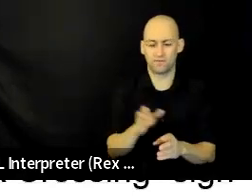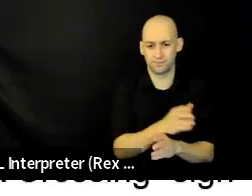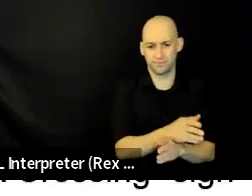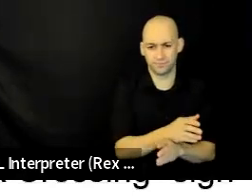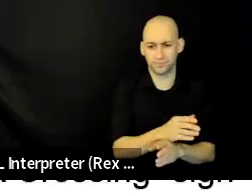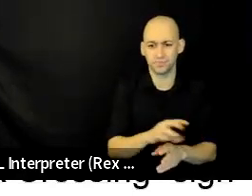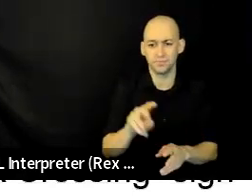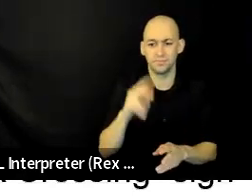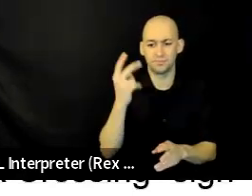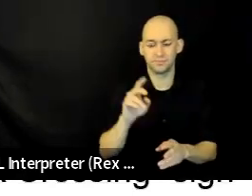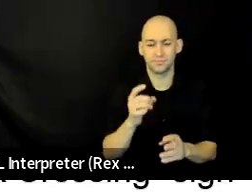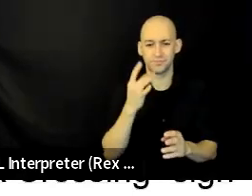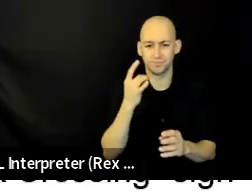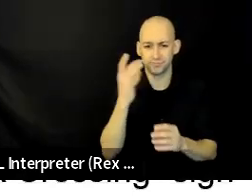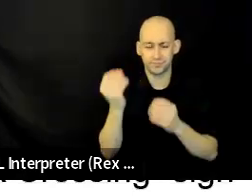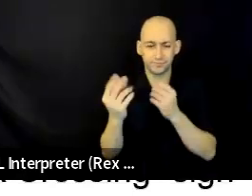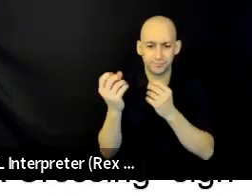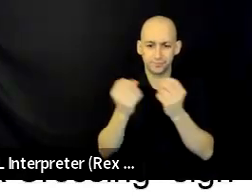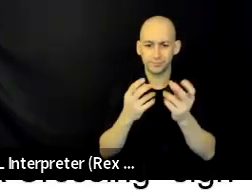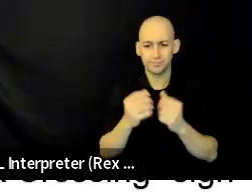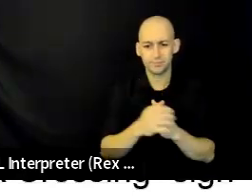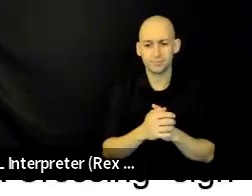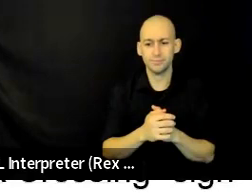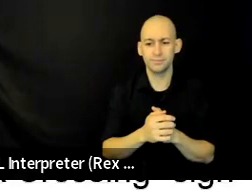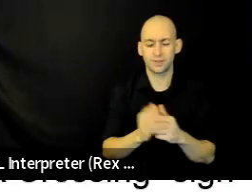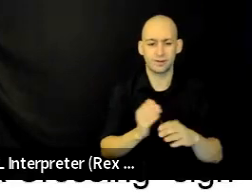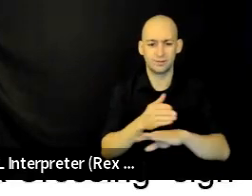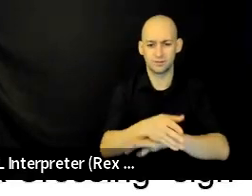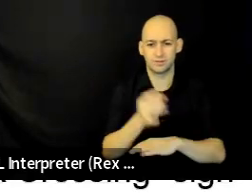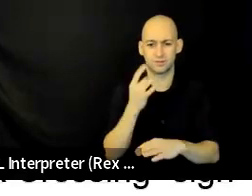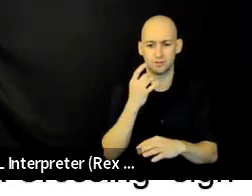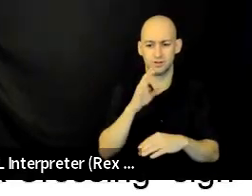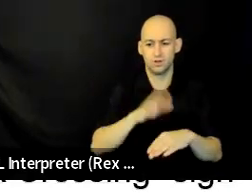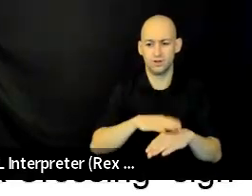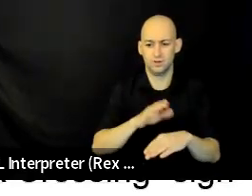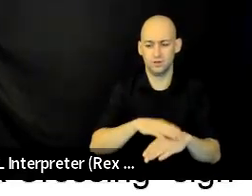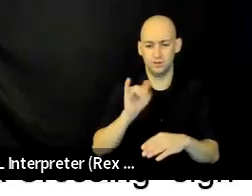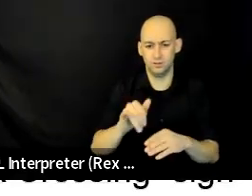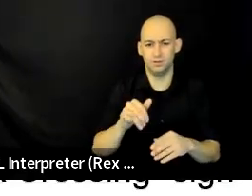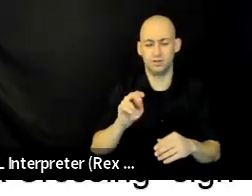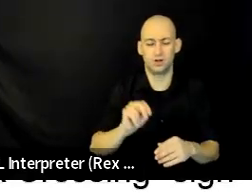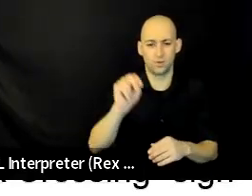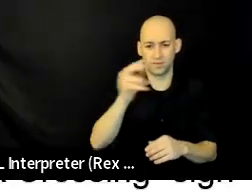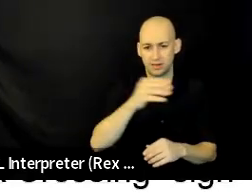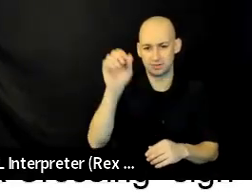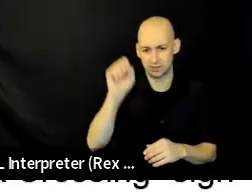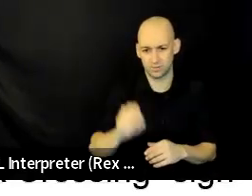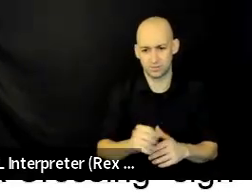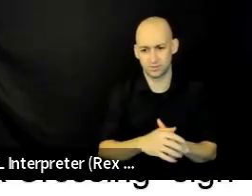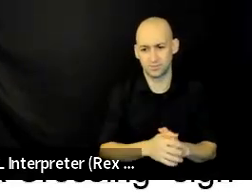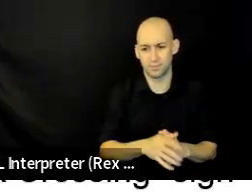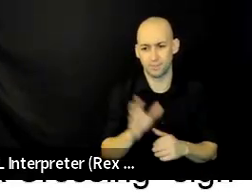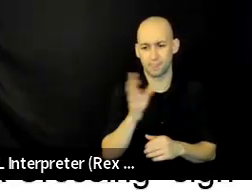double flashing beacons and intersection lighting on northbound and southbound US 101 in 2016, and